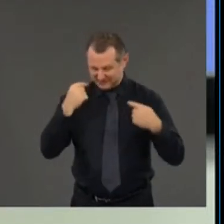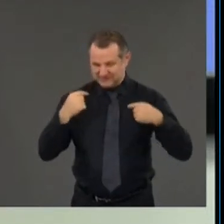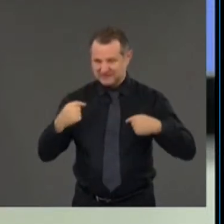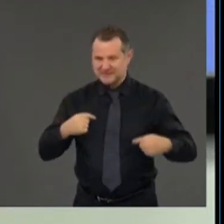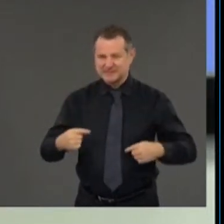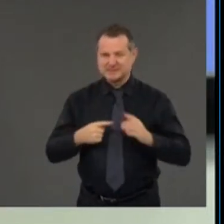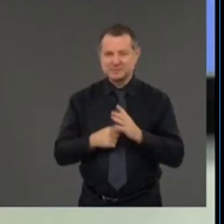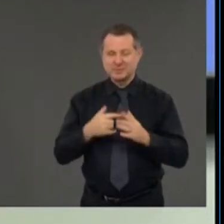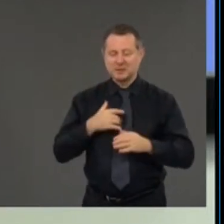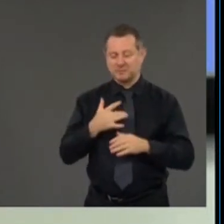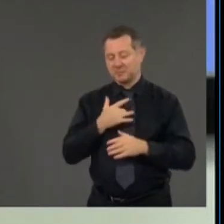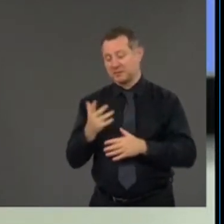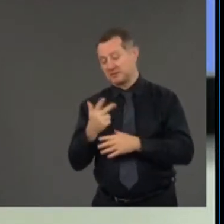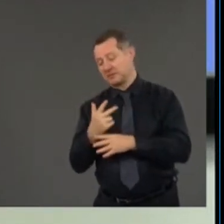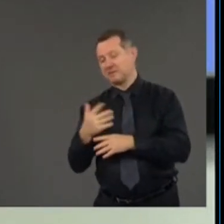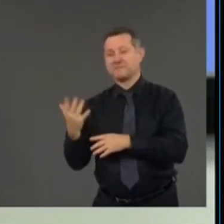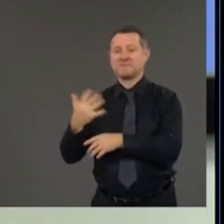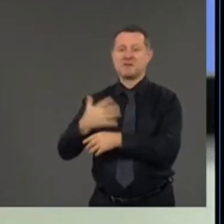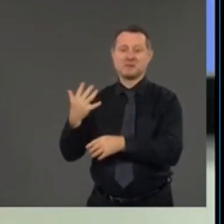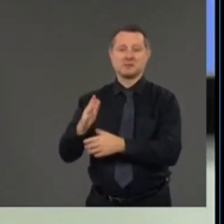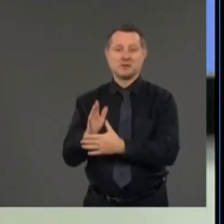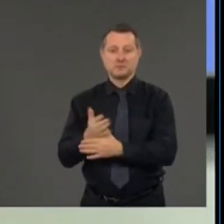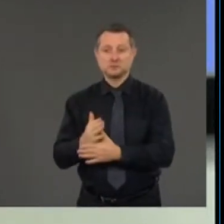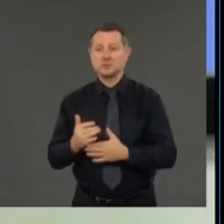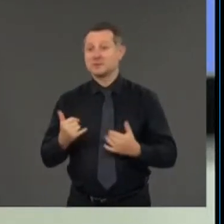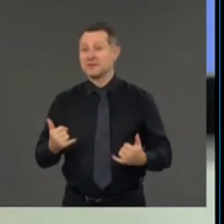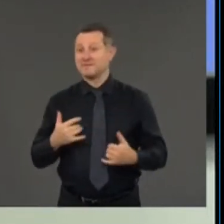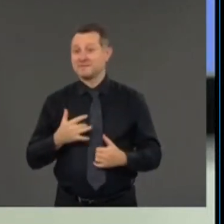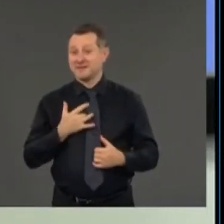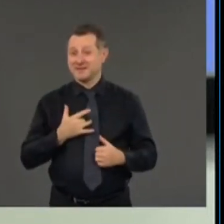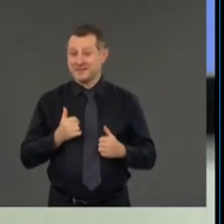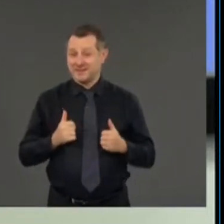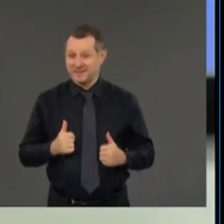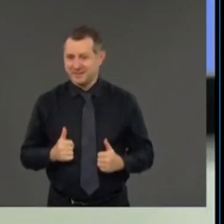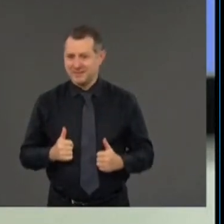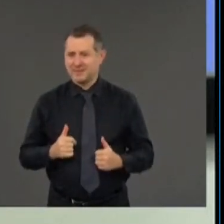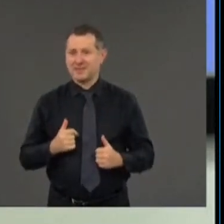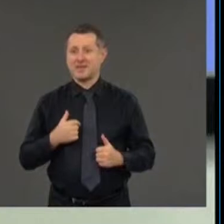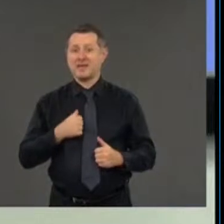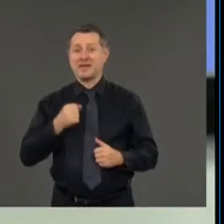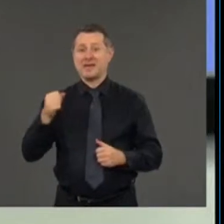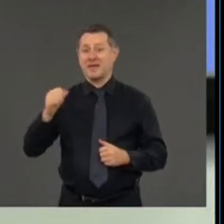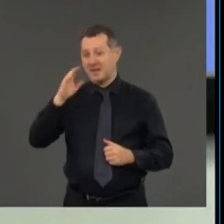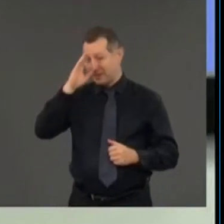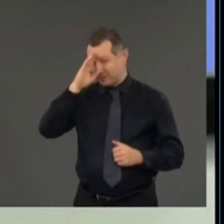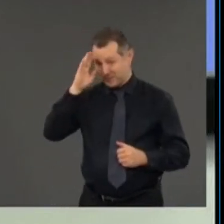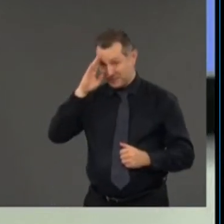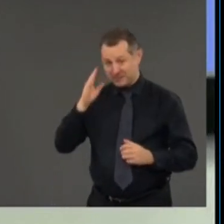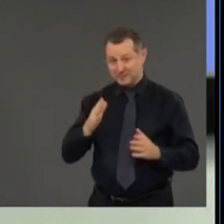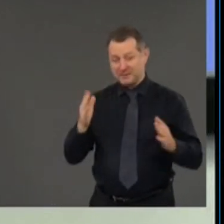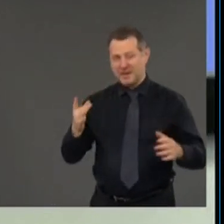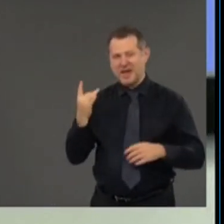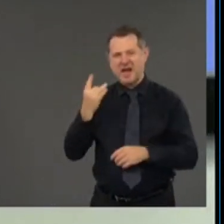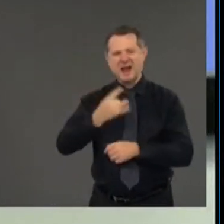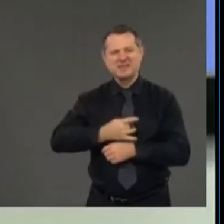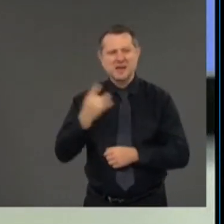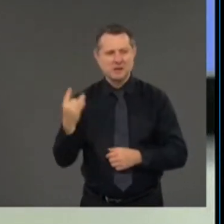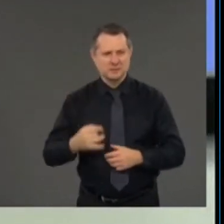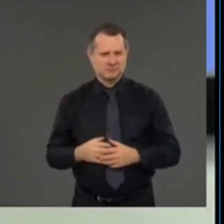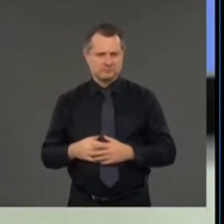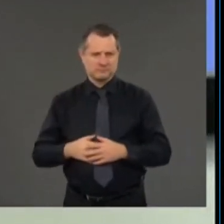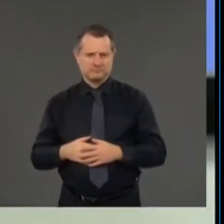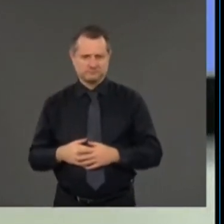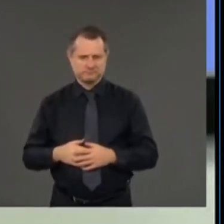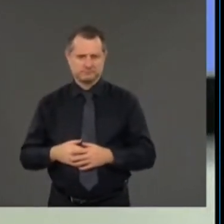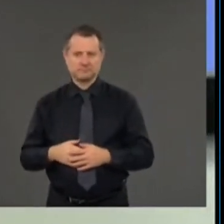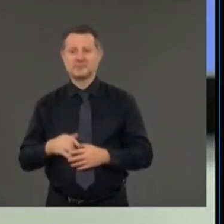to hospitalization is typically 8 days. And then when we add to that the median duration in New